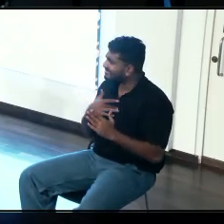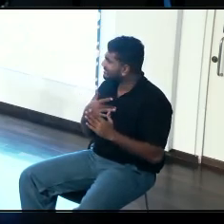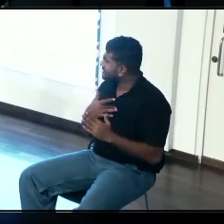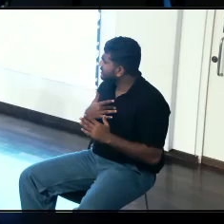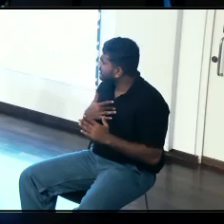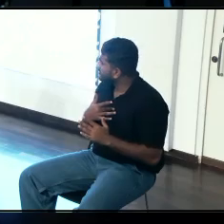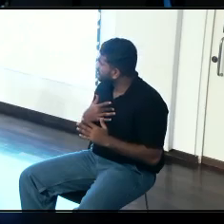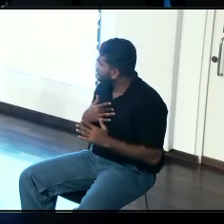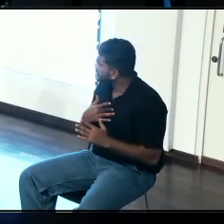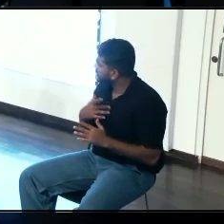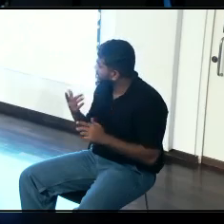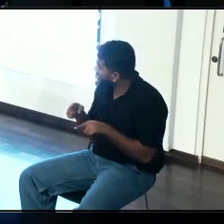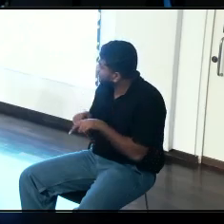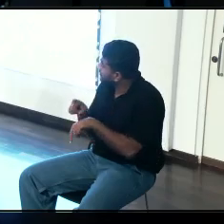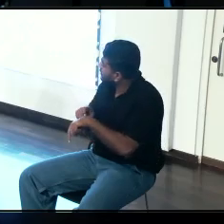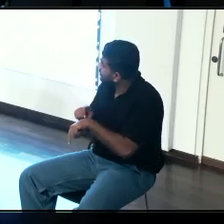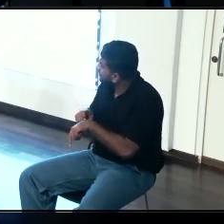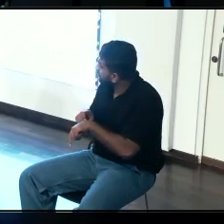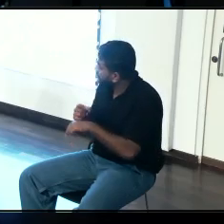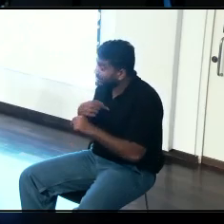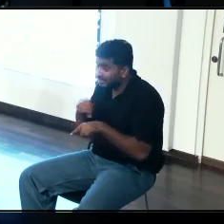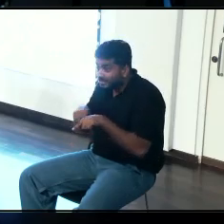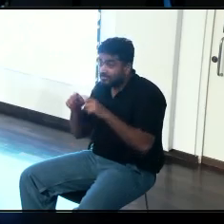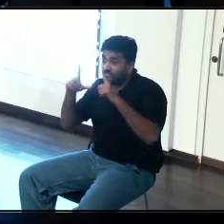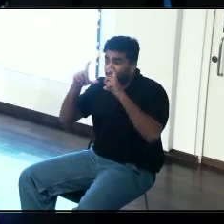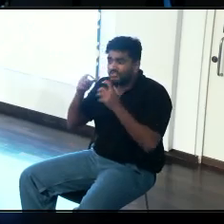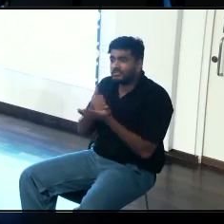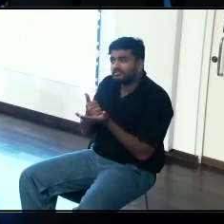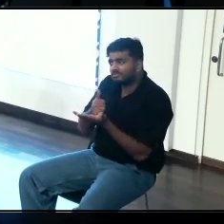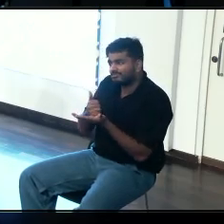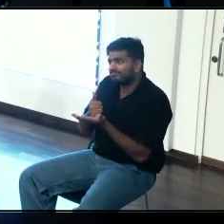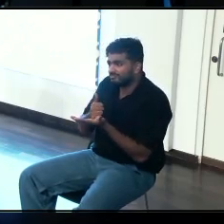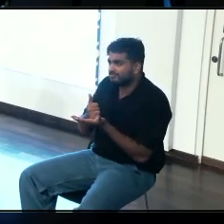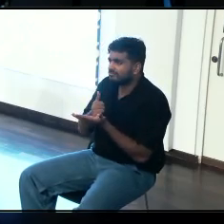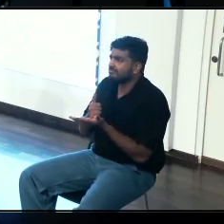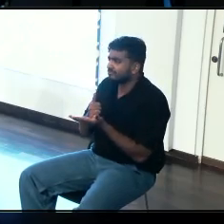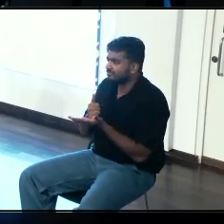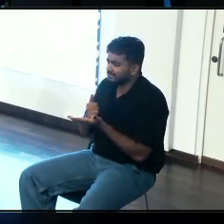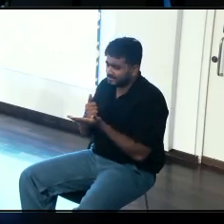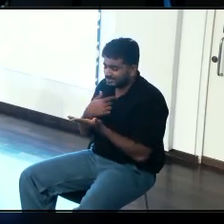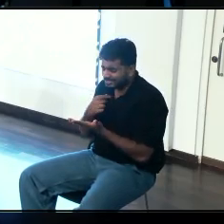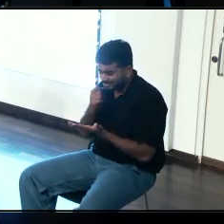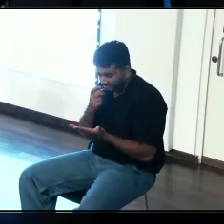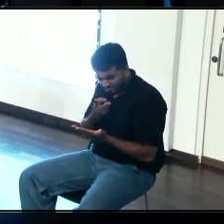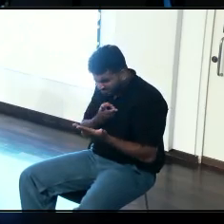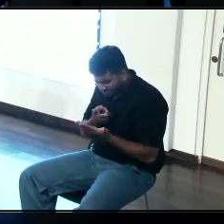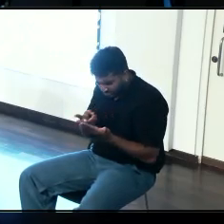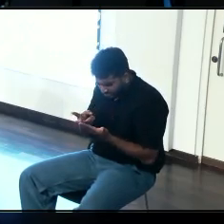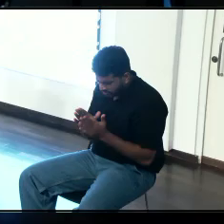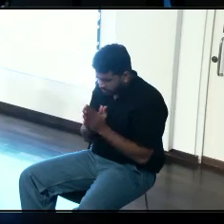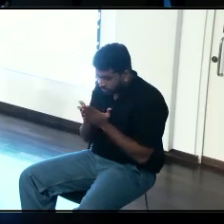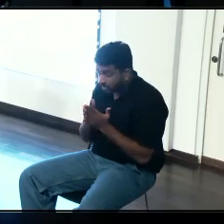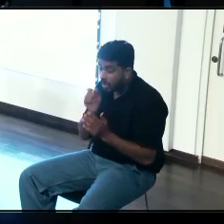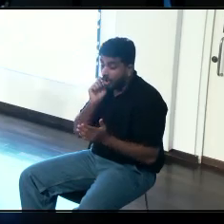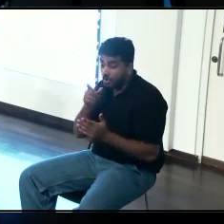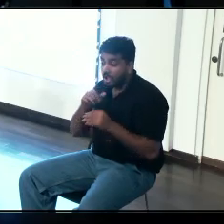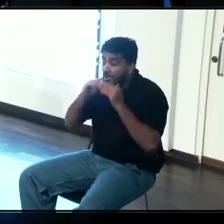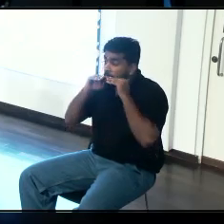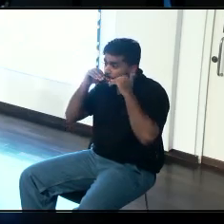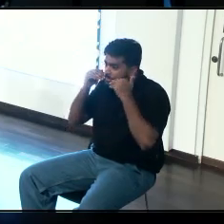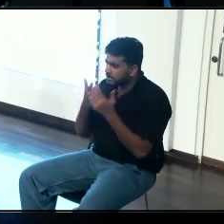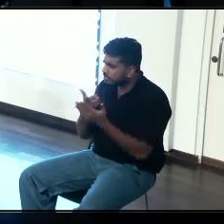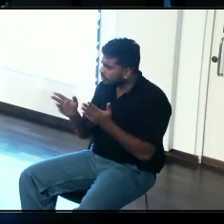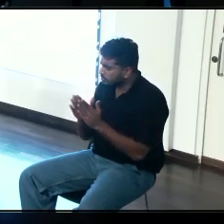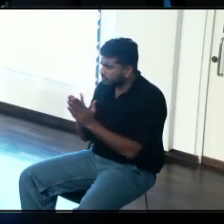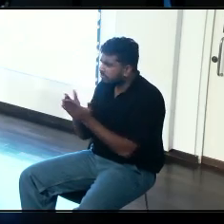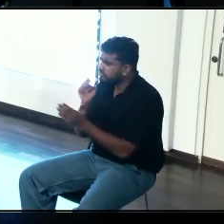It was also a time when I was growing my photography practice. And I happened to order a whole bunch of books from Amazon, one of which